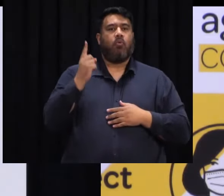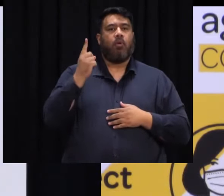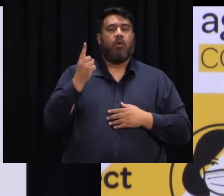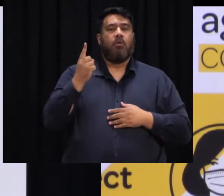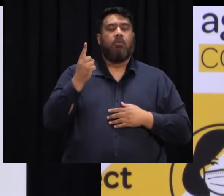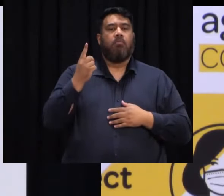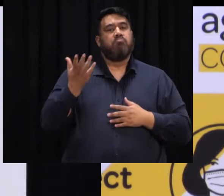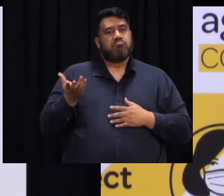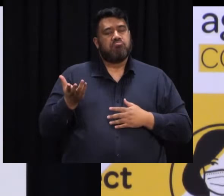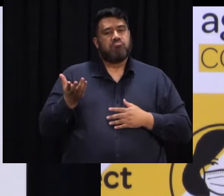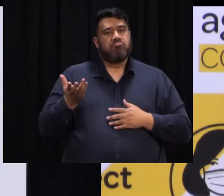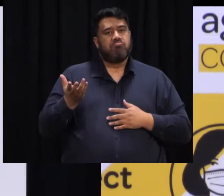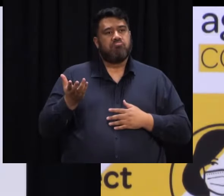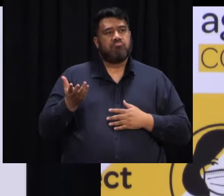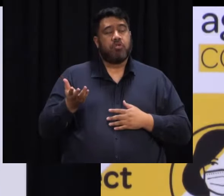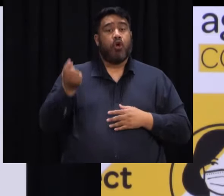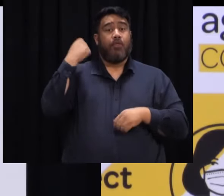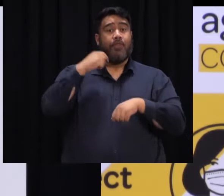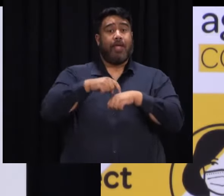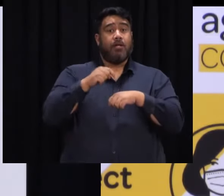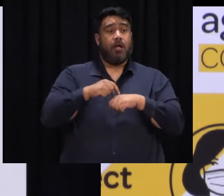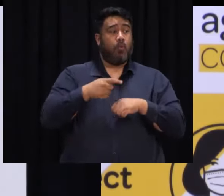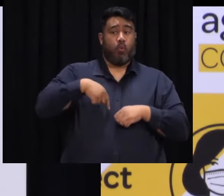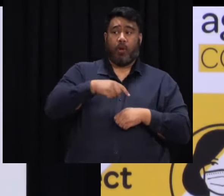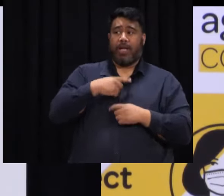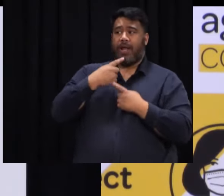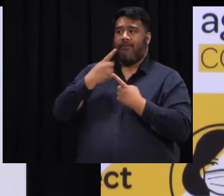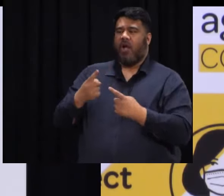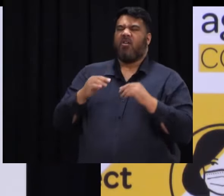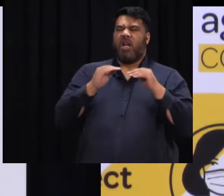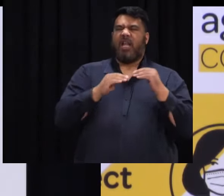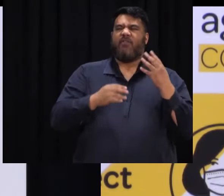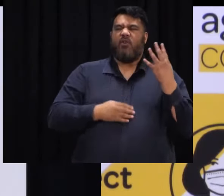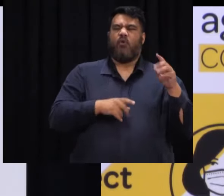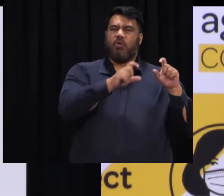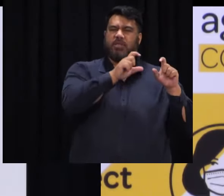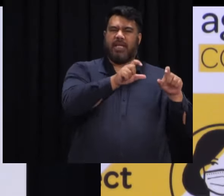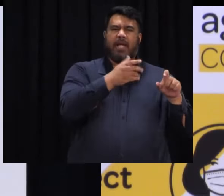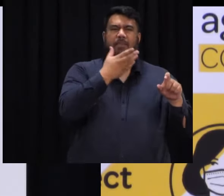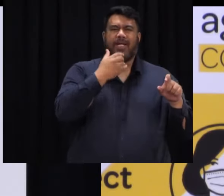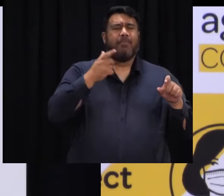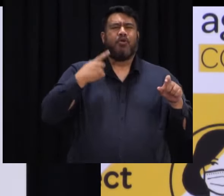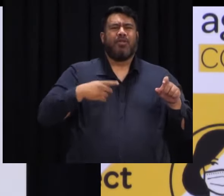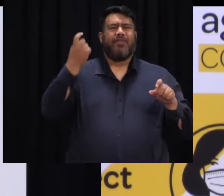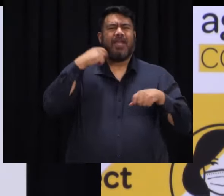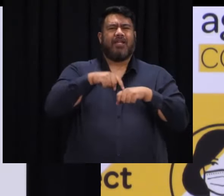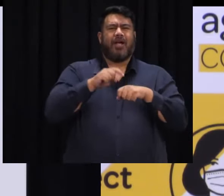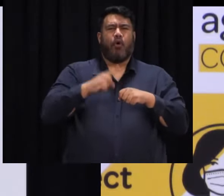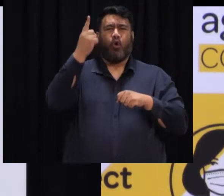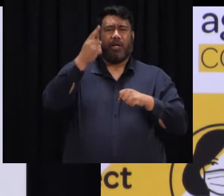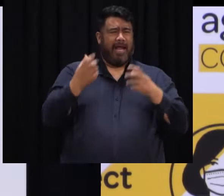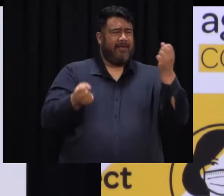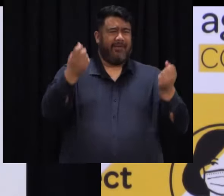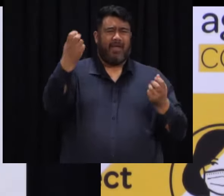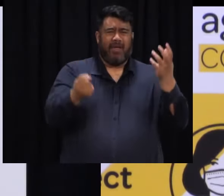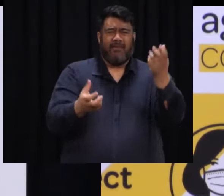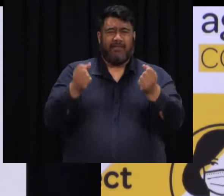gave the advice to remain in level 4 most recently, we felt we had some still quite rough edges of the outbreak. We think